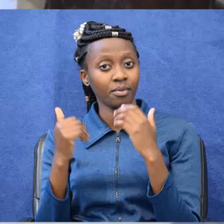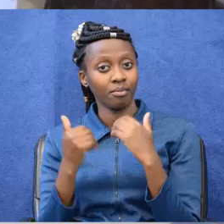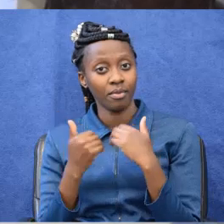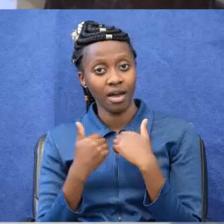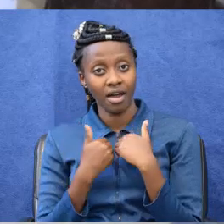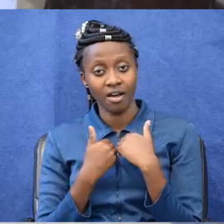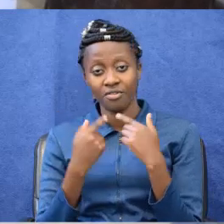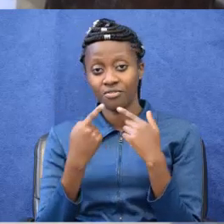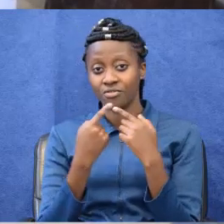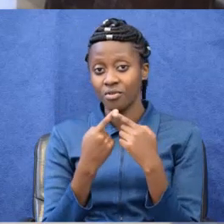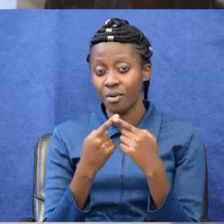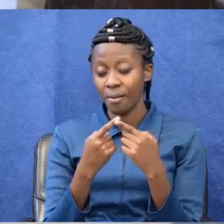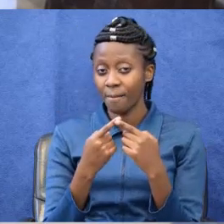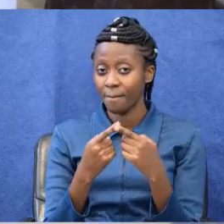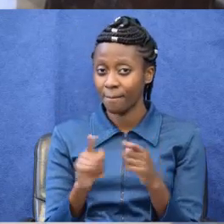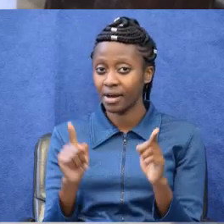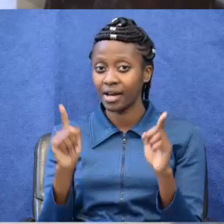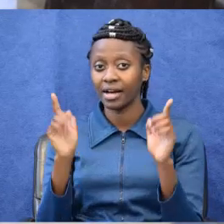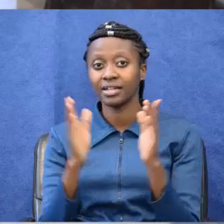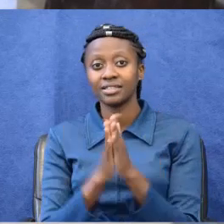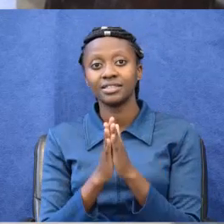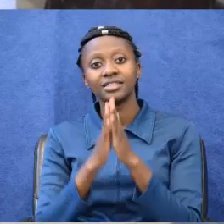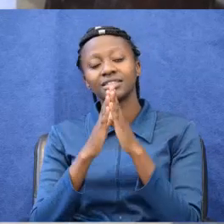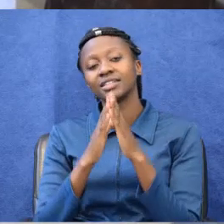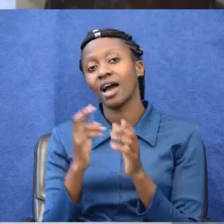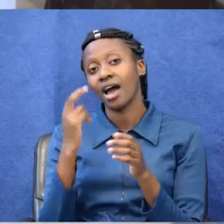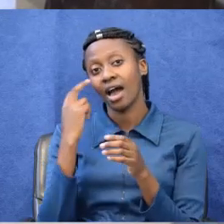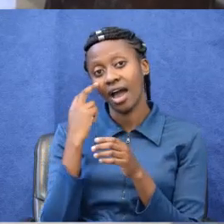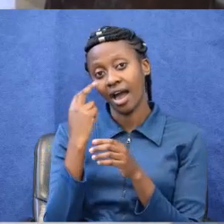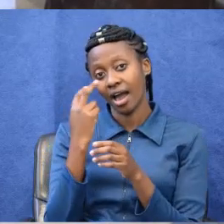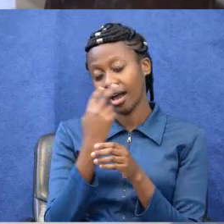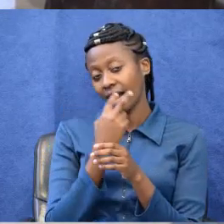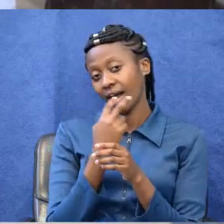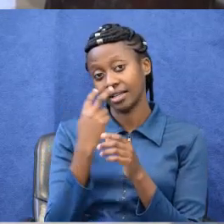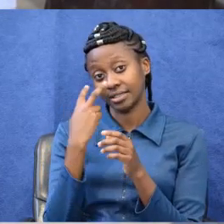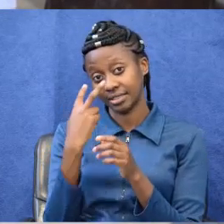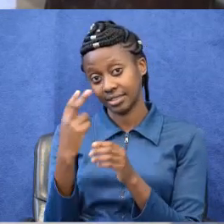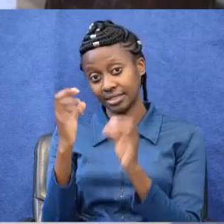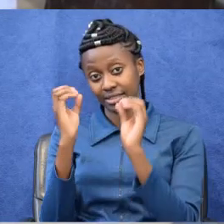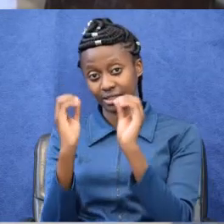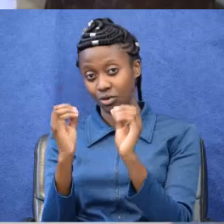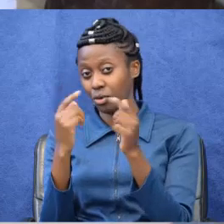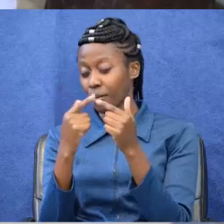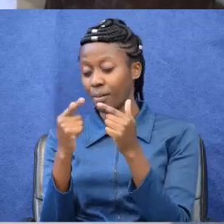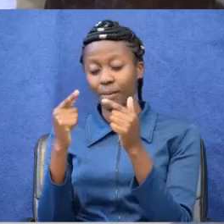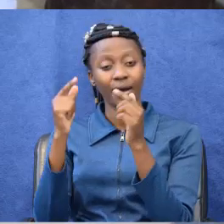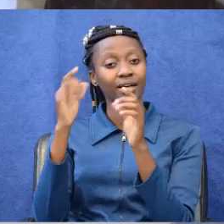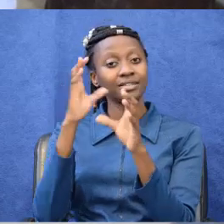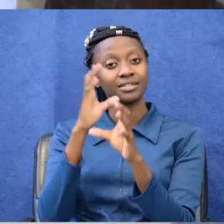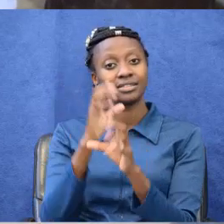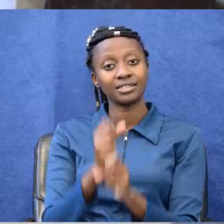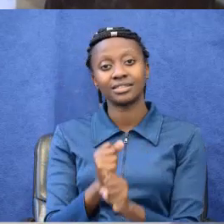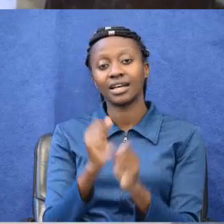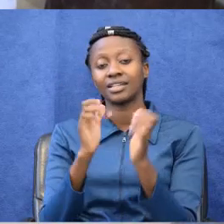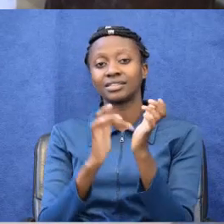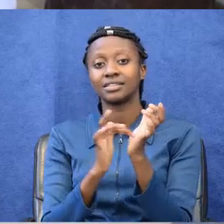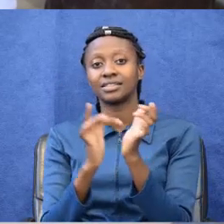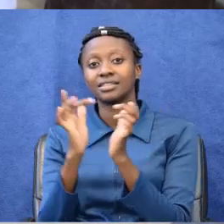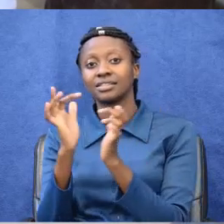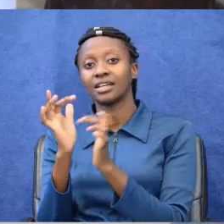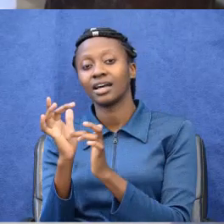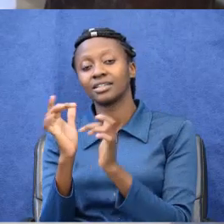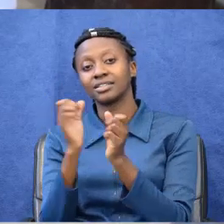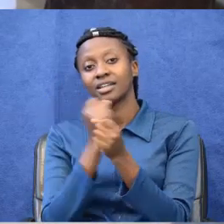Tears filled my eye, I could not see. I trusted Jesus, his